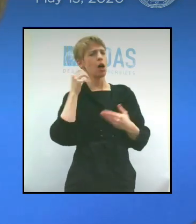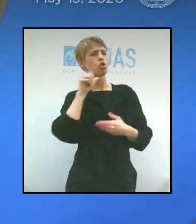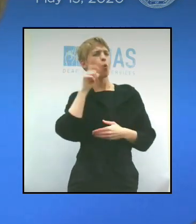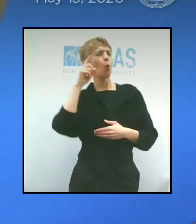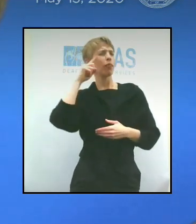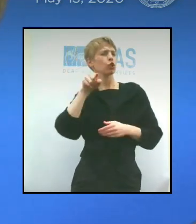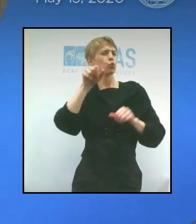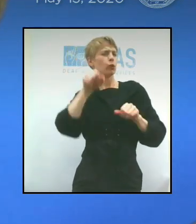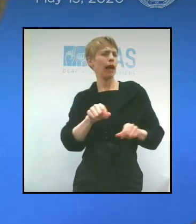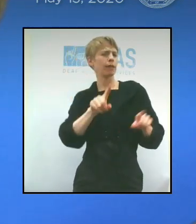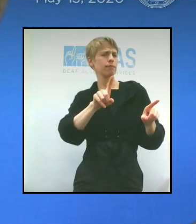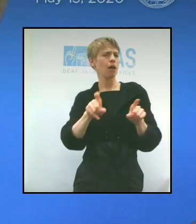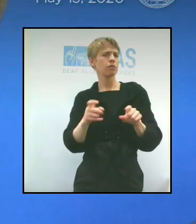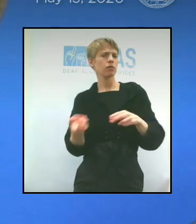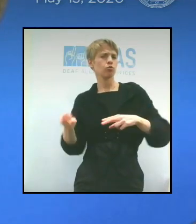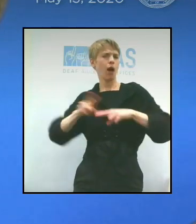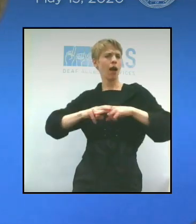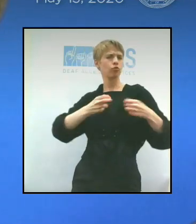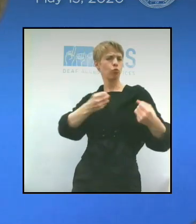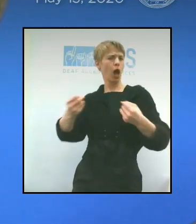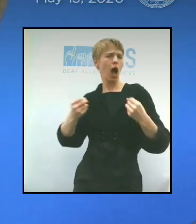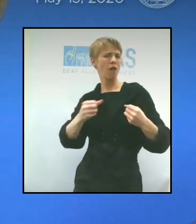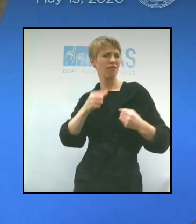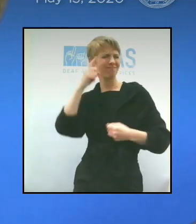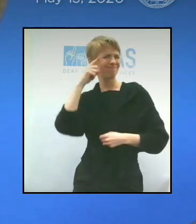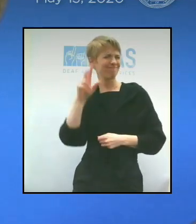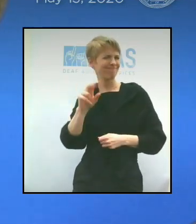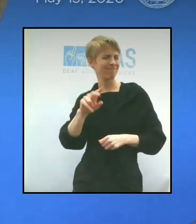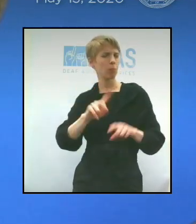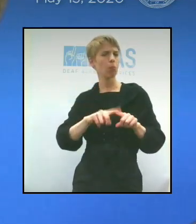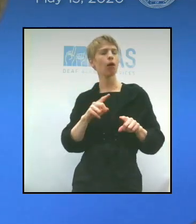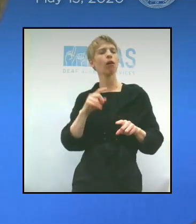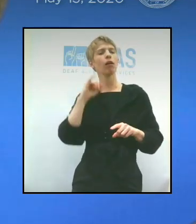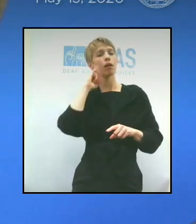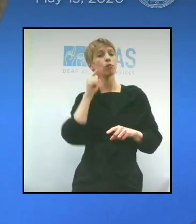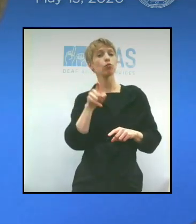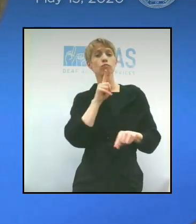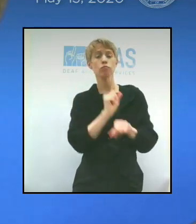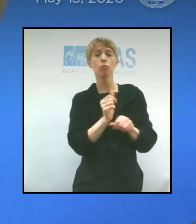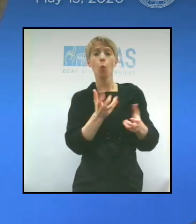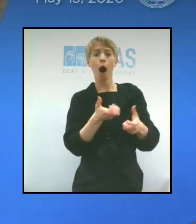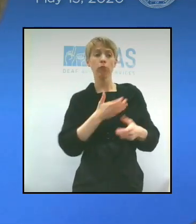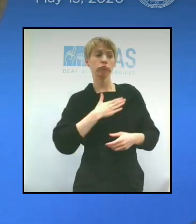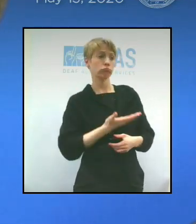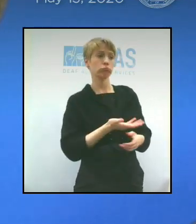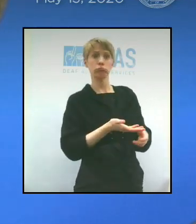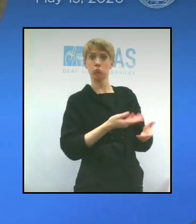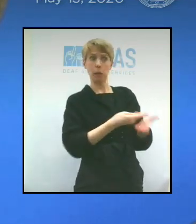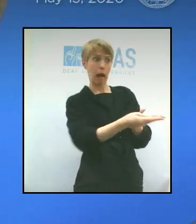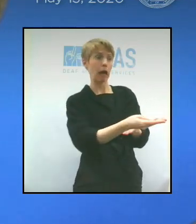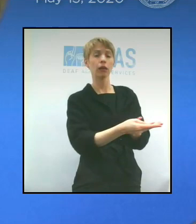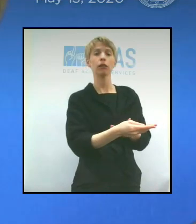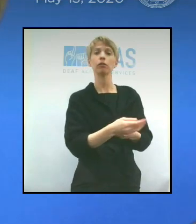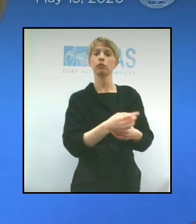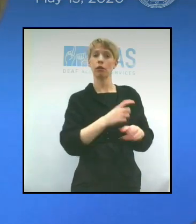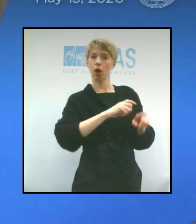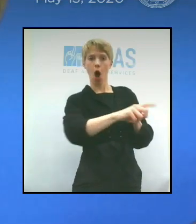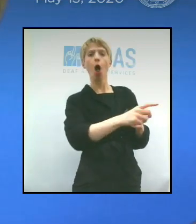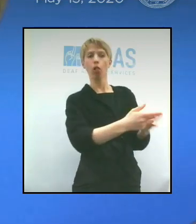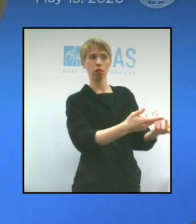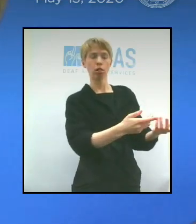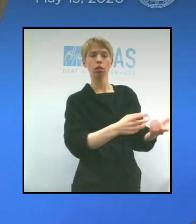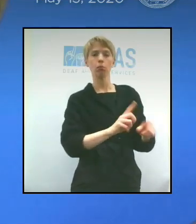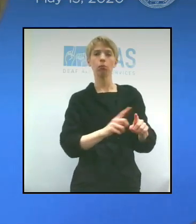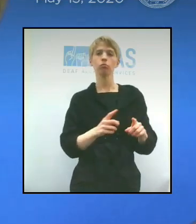but if there's a vehicle you're interested in, you can purchase it, and the clerk's office will help you with the registration. So there is work that's being done. It's just not to the